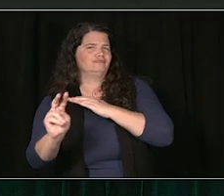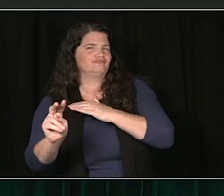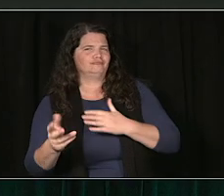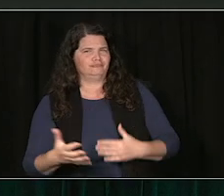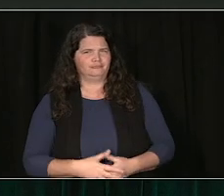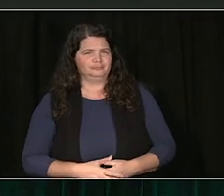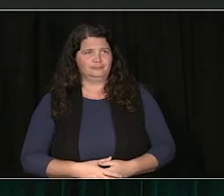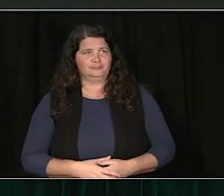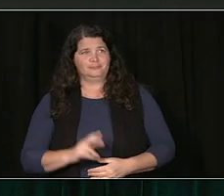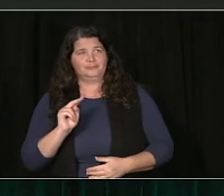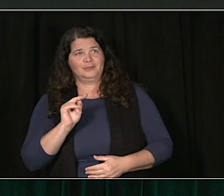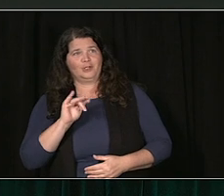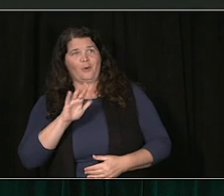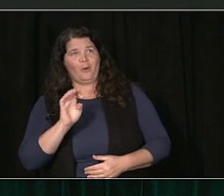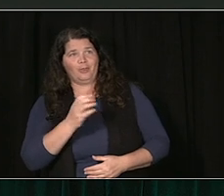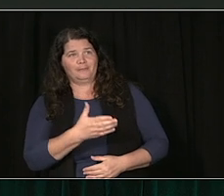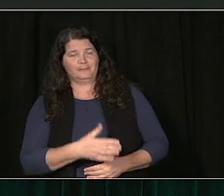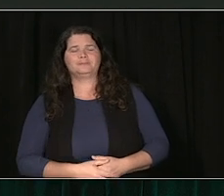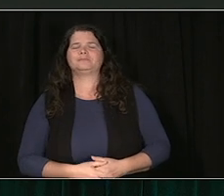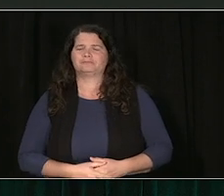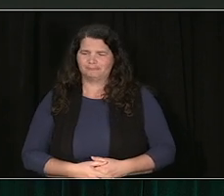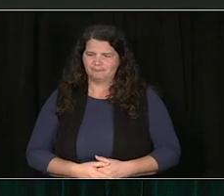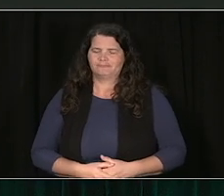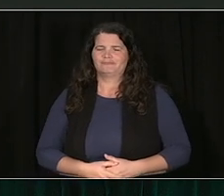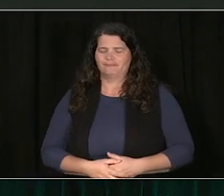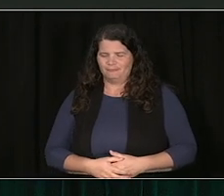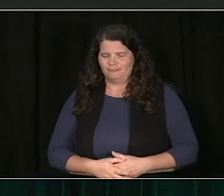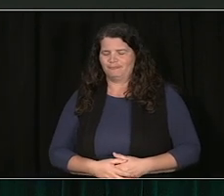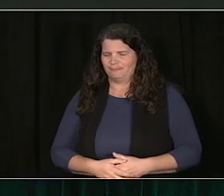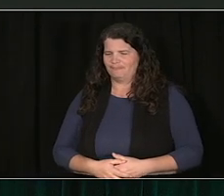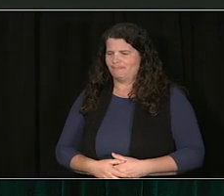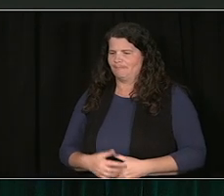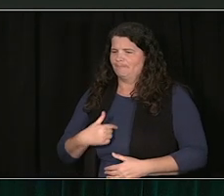Nicole? I mean, I think P&G has tried to